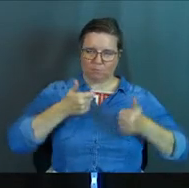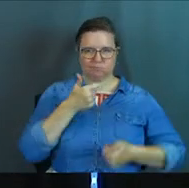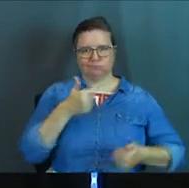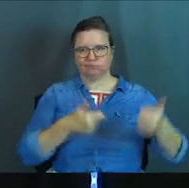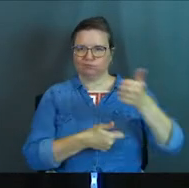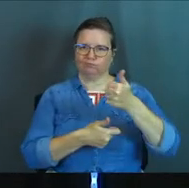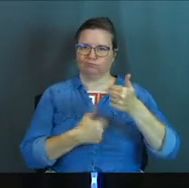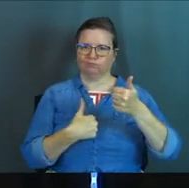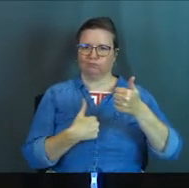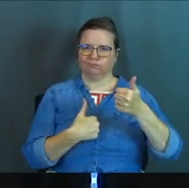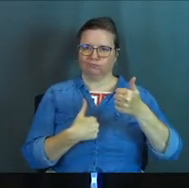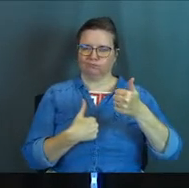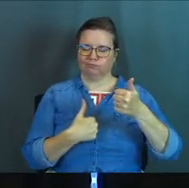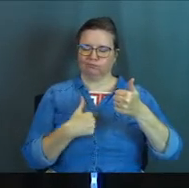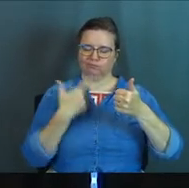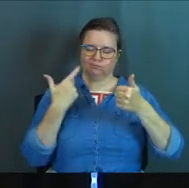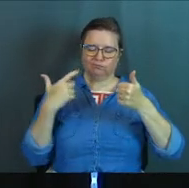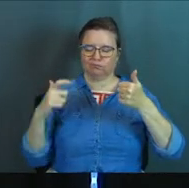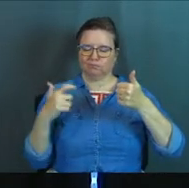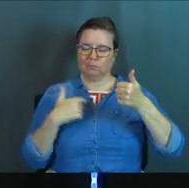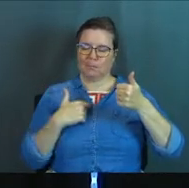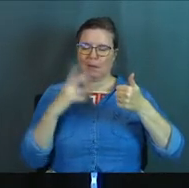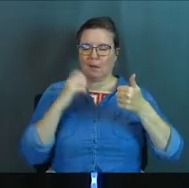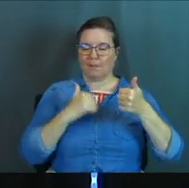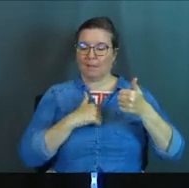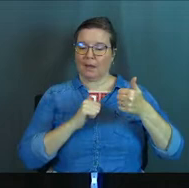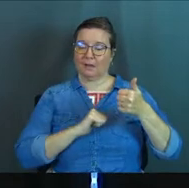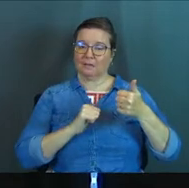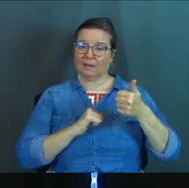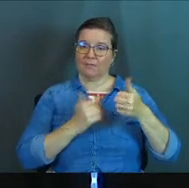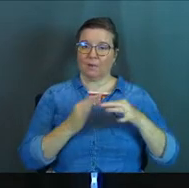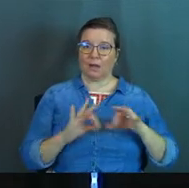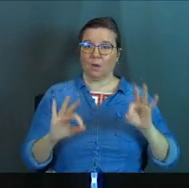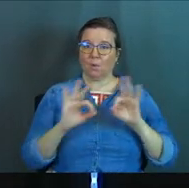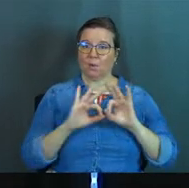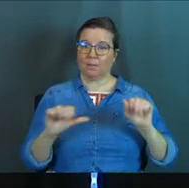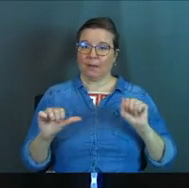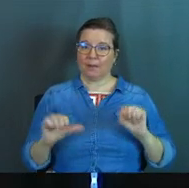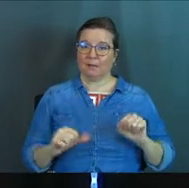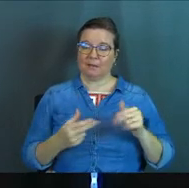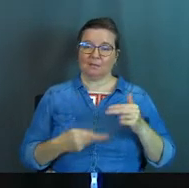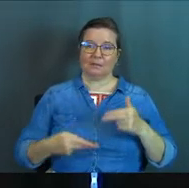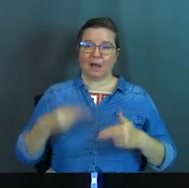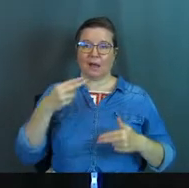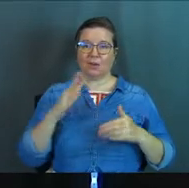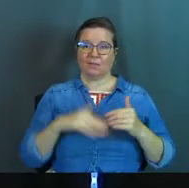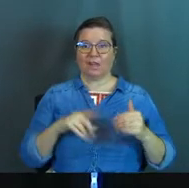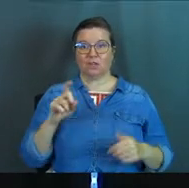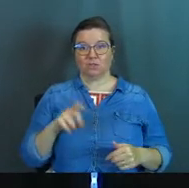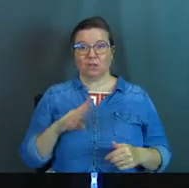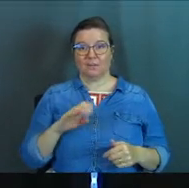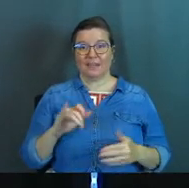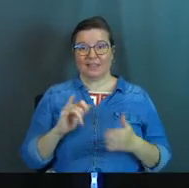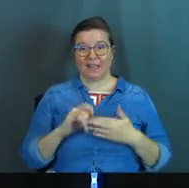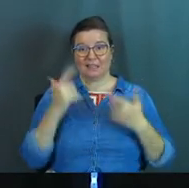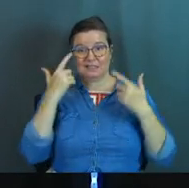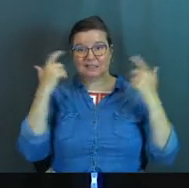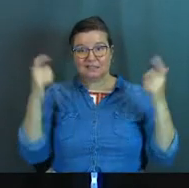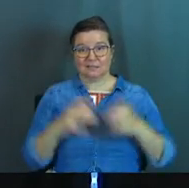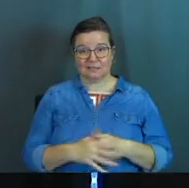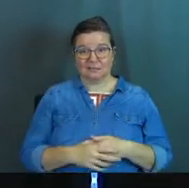thing is I've got conceit, which means my estimation of myself, my worth, and my abilities is higher than it ought to be. That's